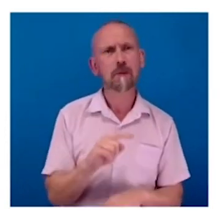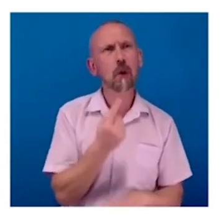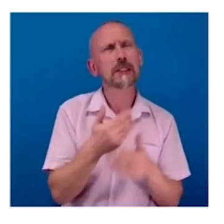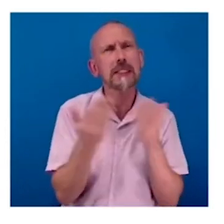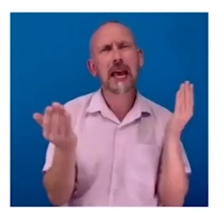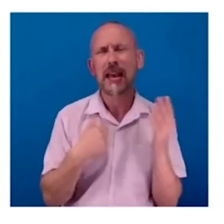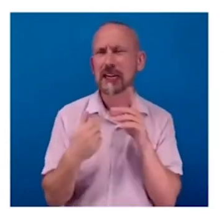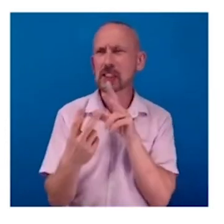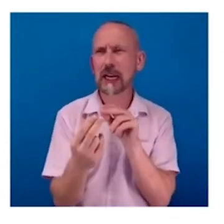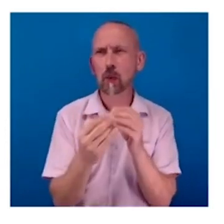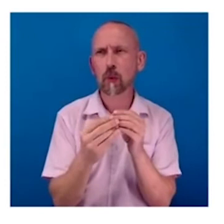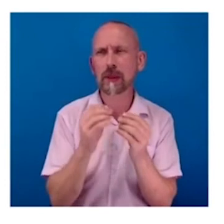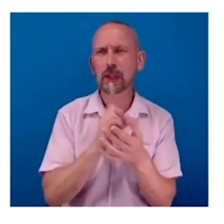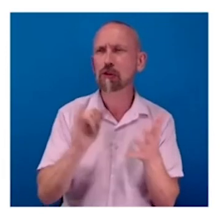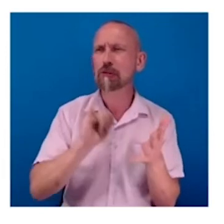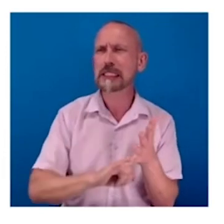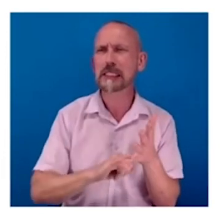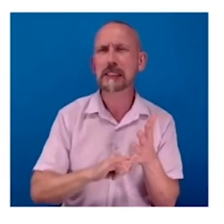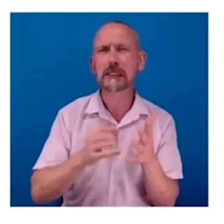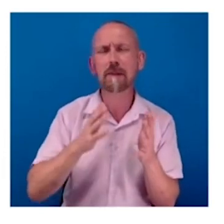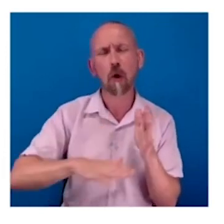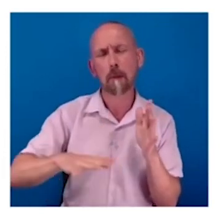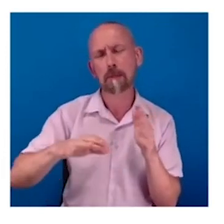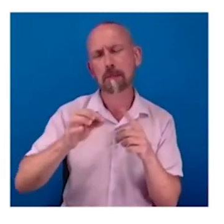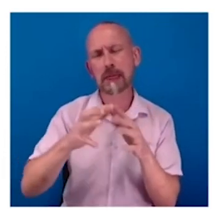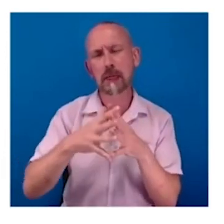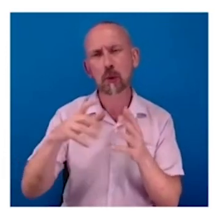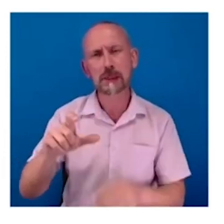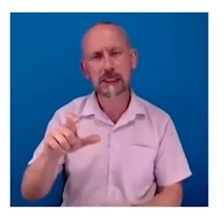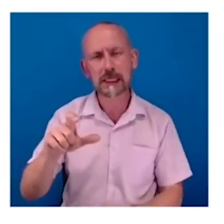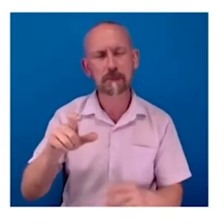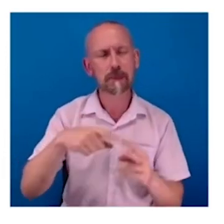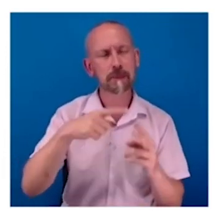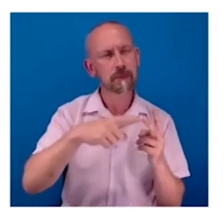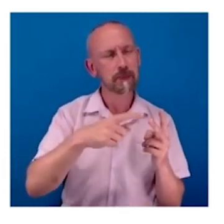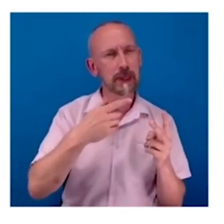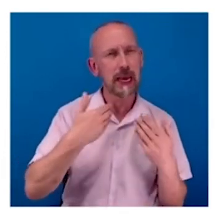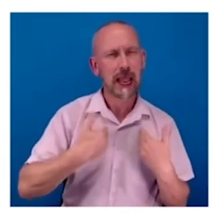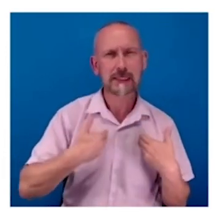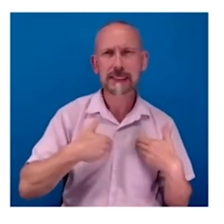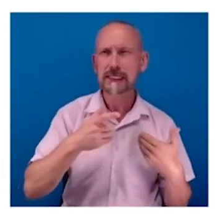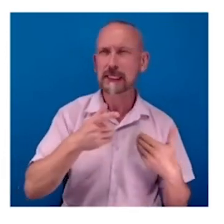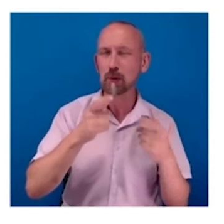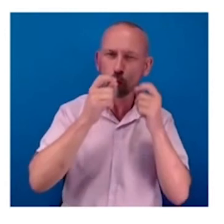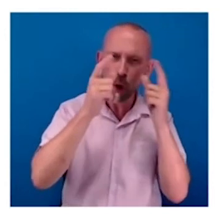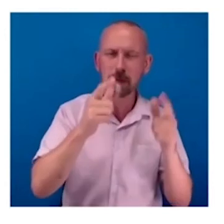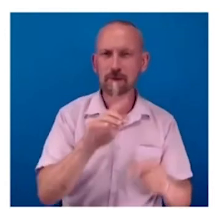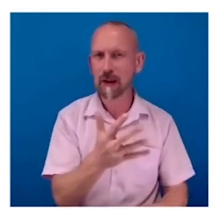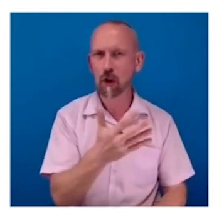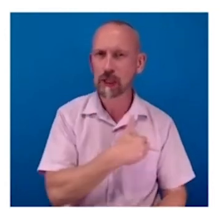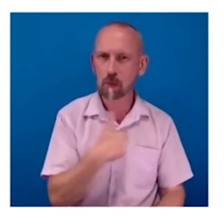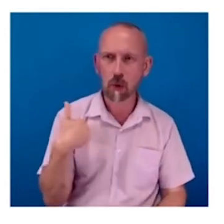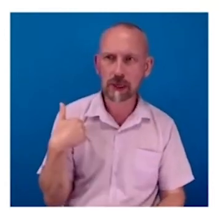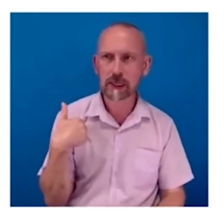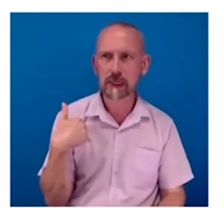with Chris from PwC and a lady who was up at 5 in the morning, had come, a lady called